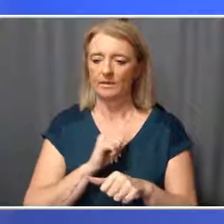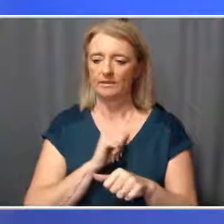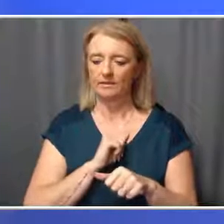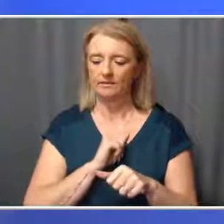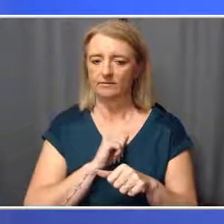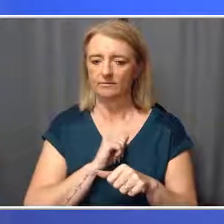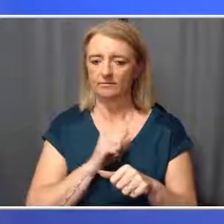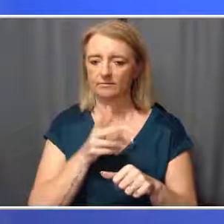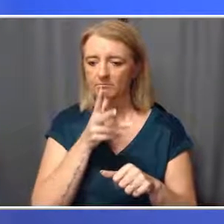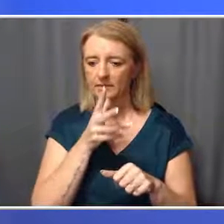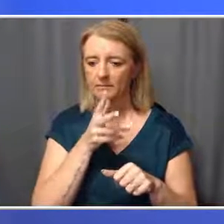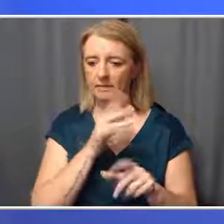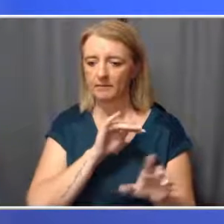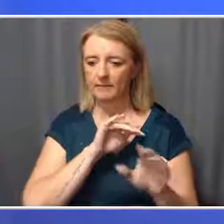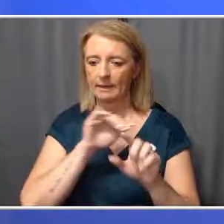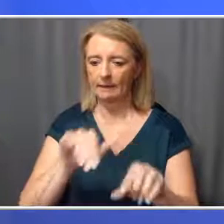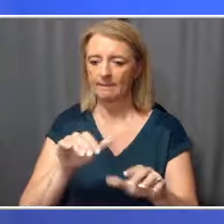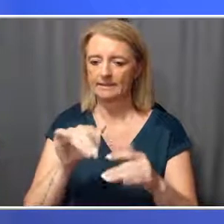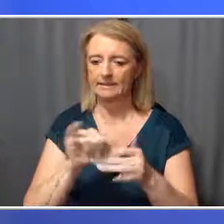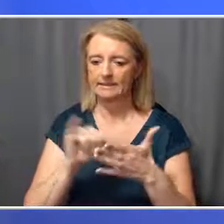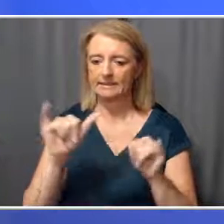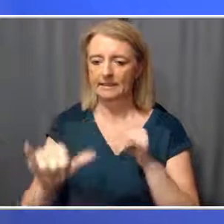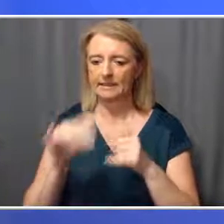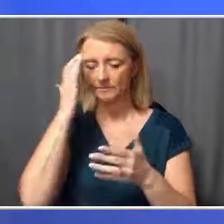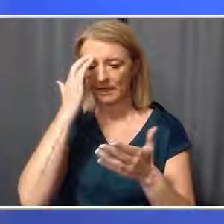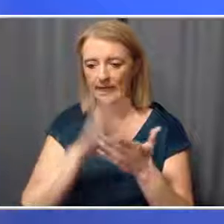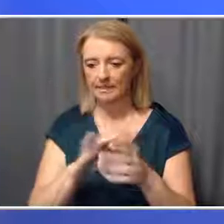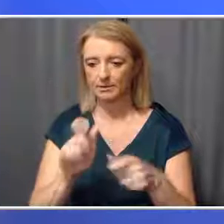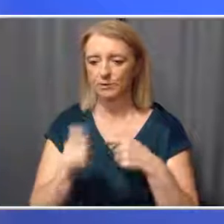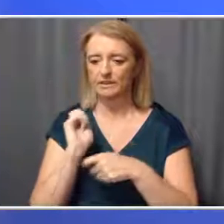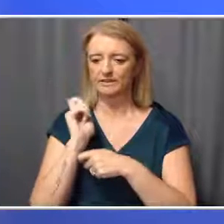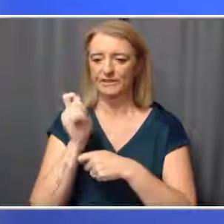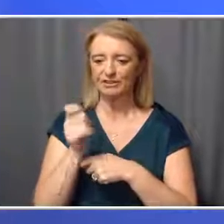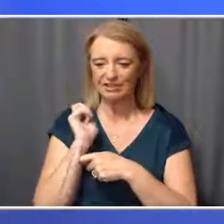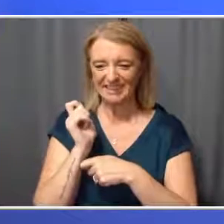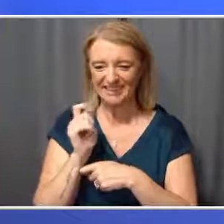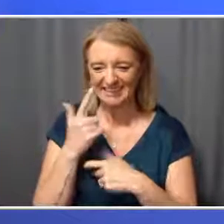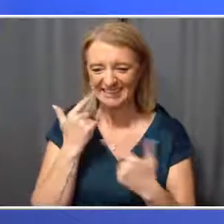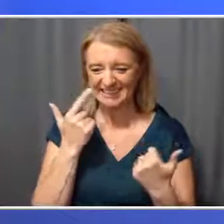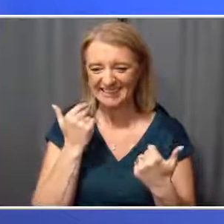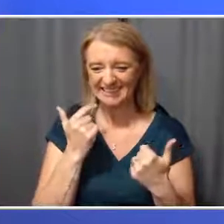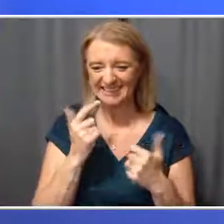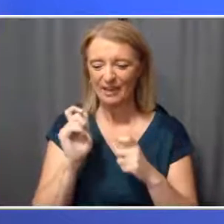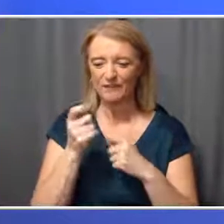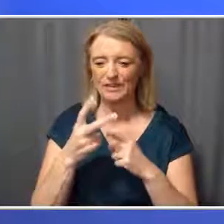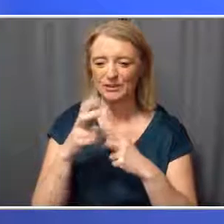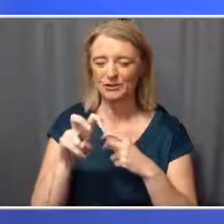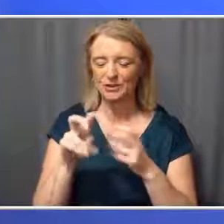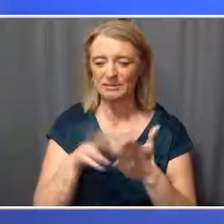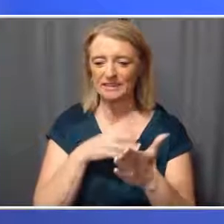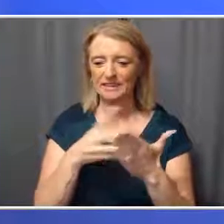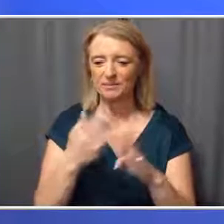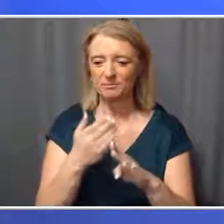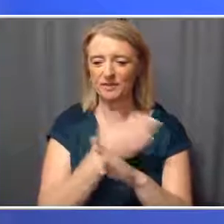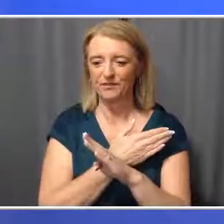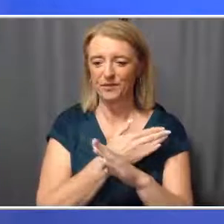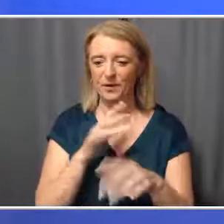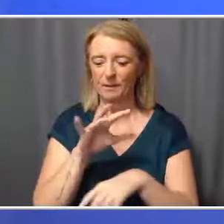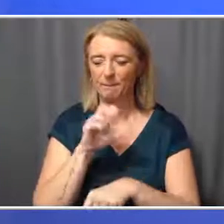cure your migraines. How much of a difference has it made? You know, it has made a significant difference.